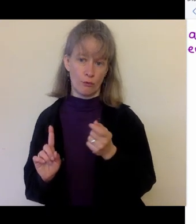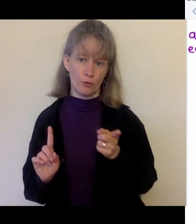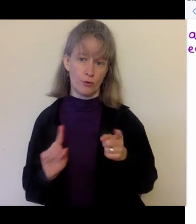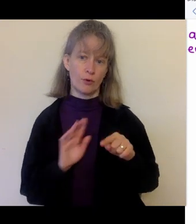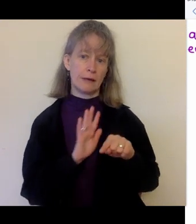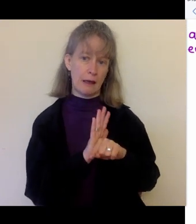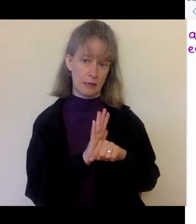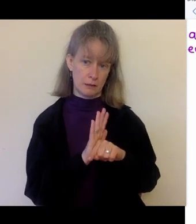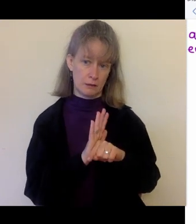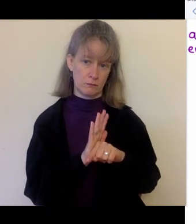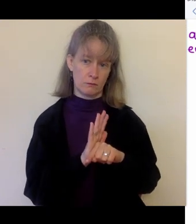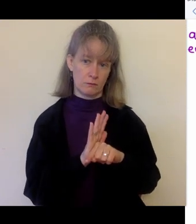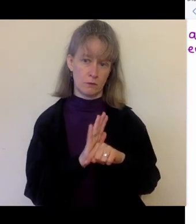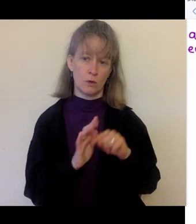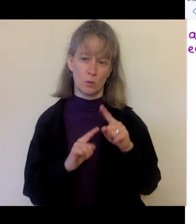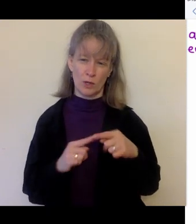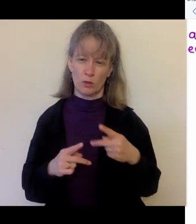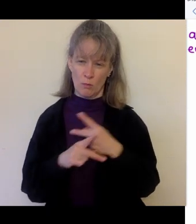be negative.